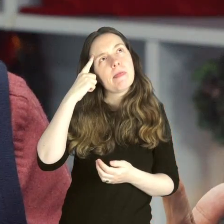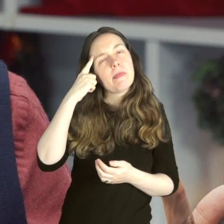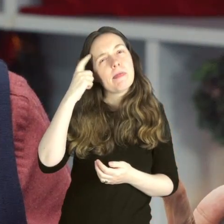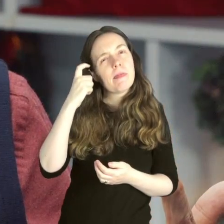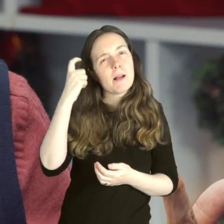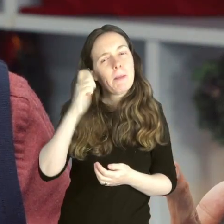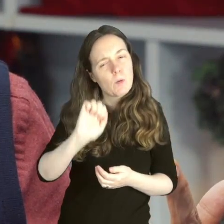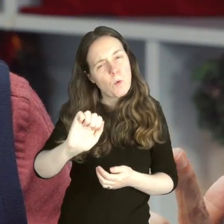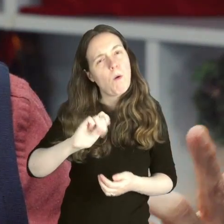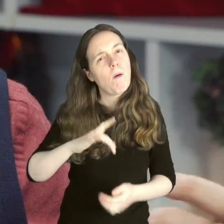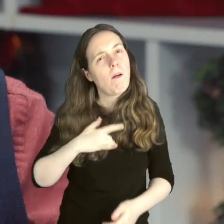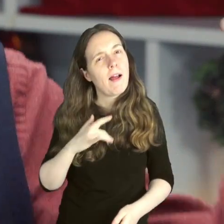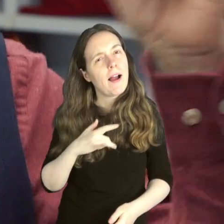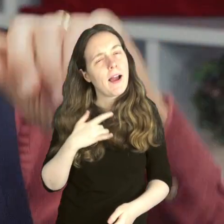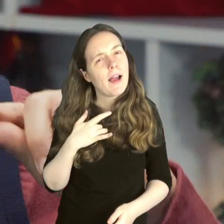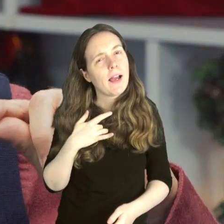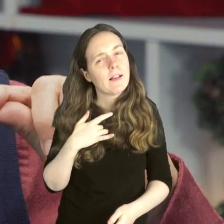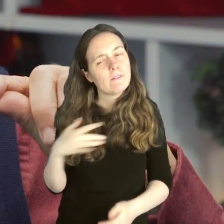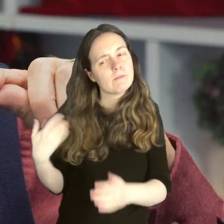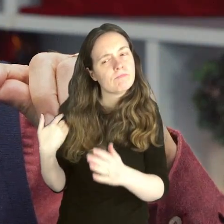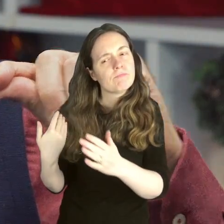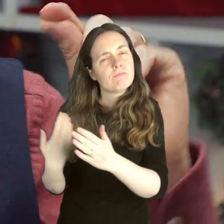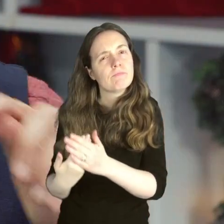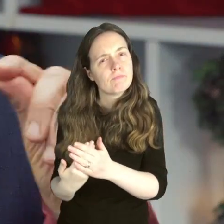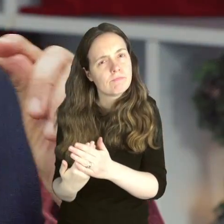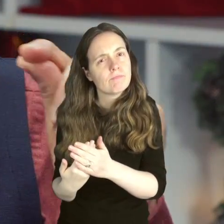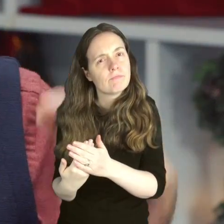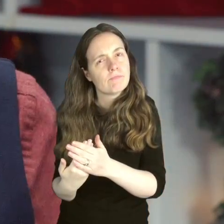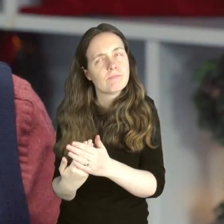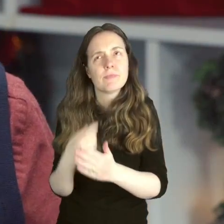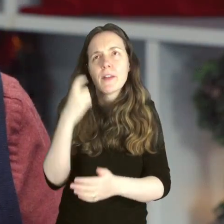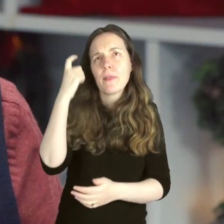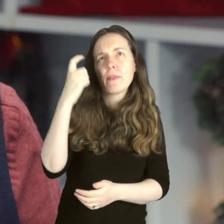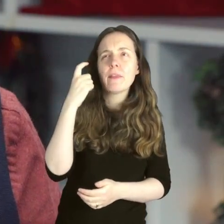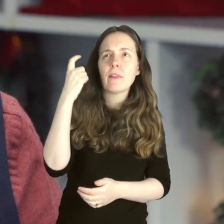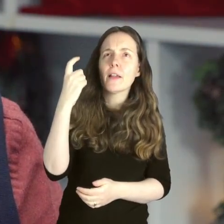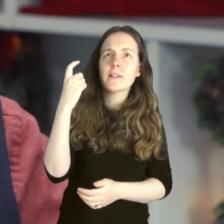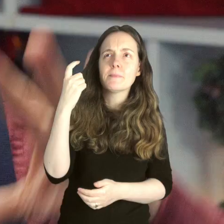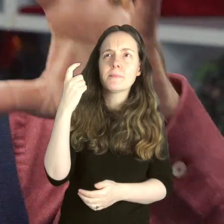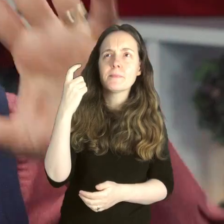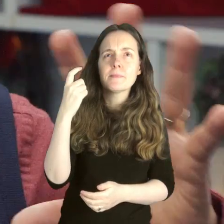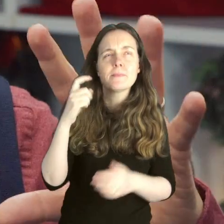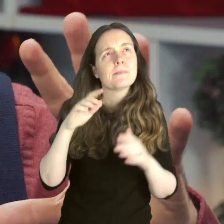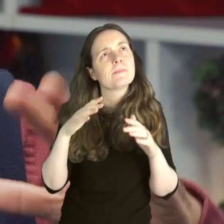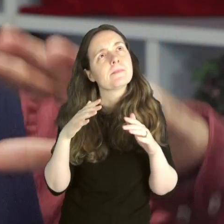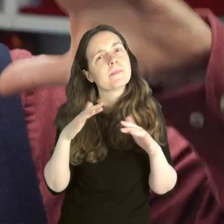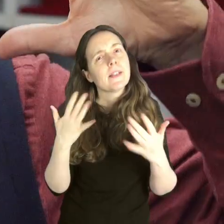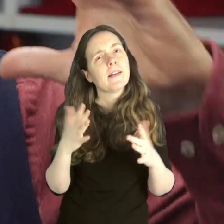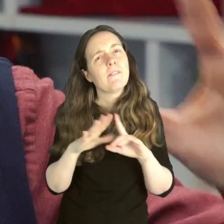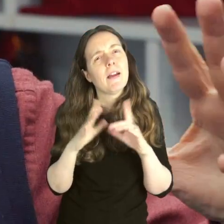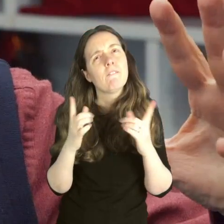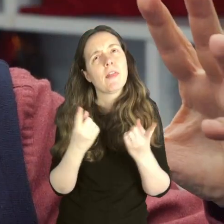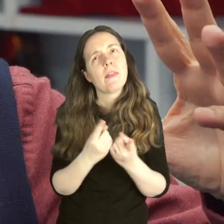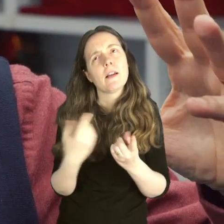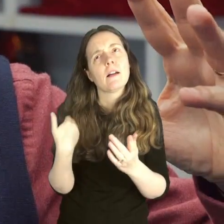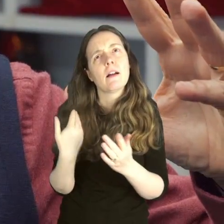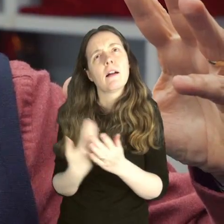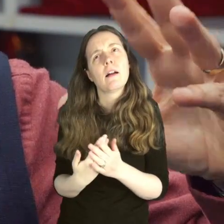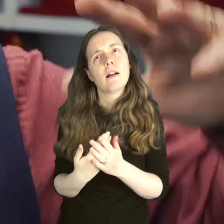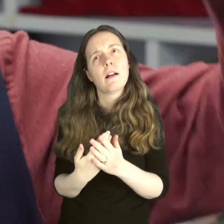life and think, what would it be like if it was all